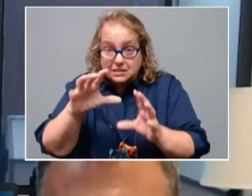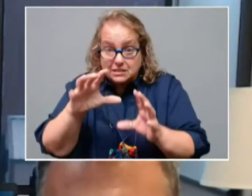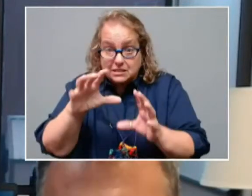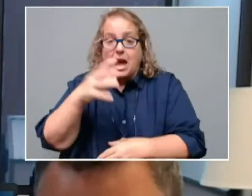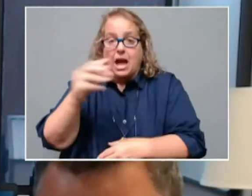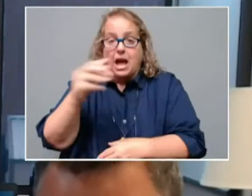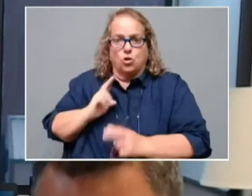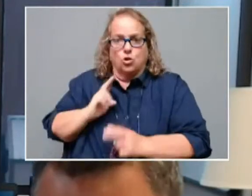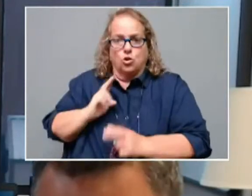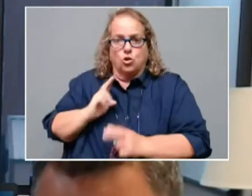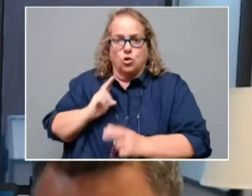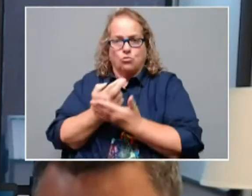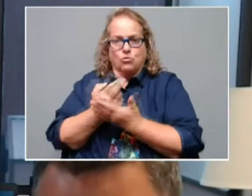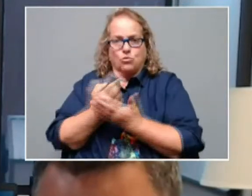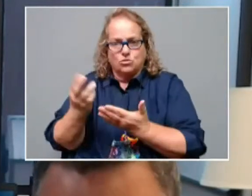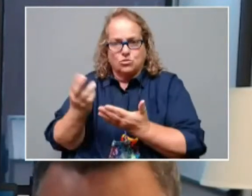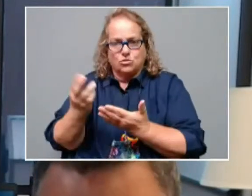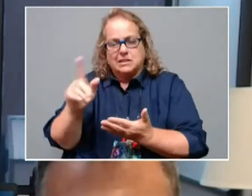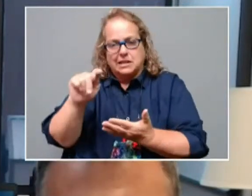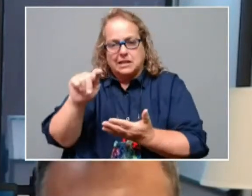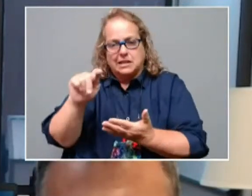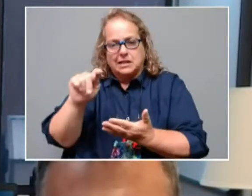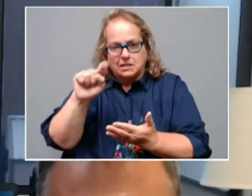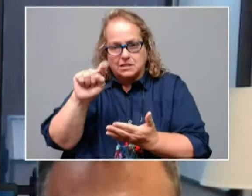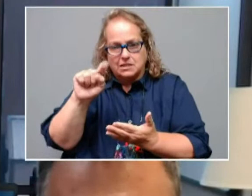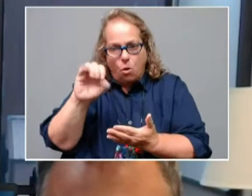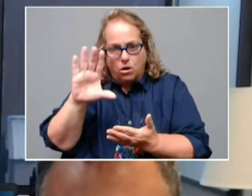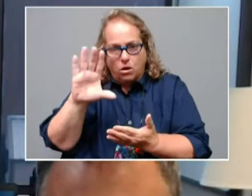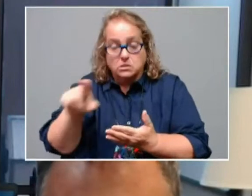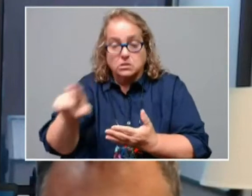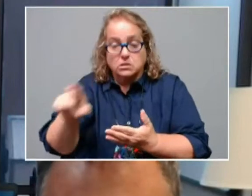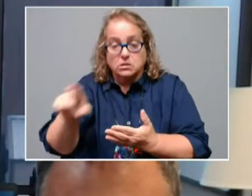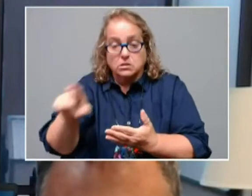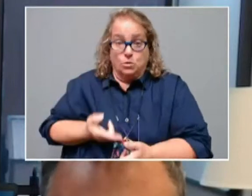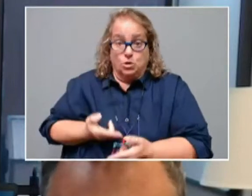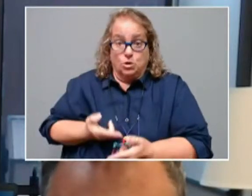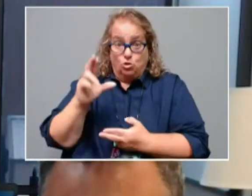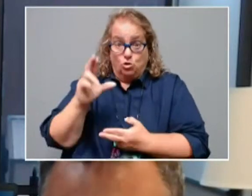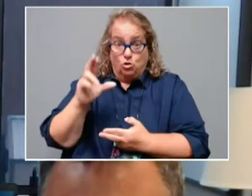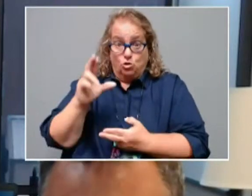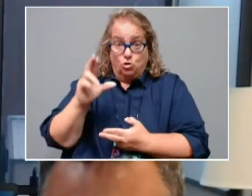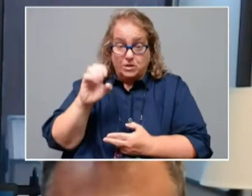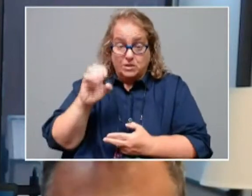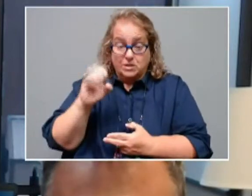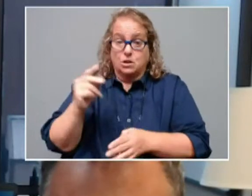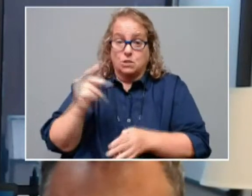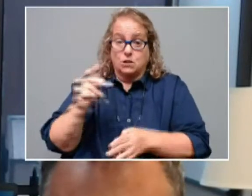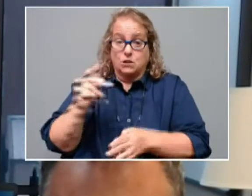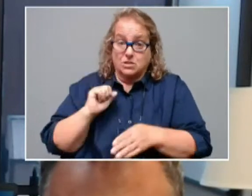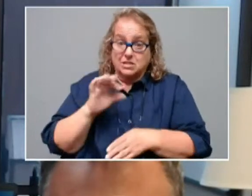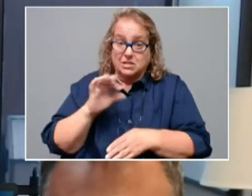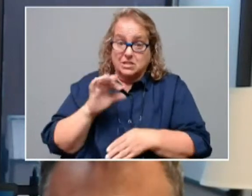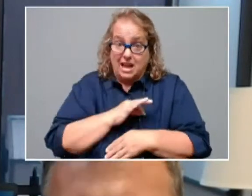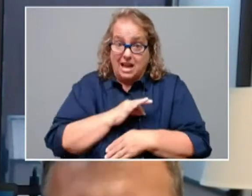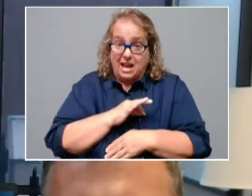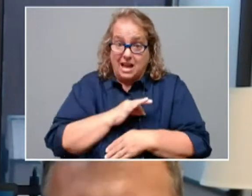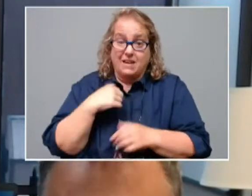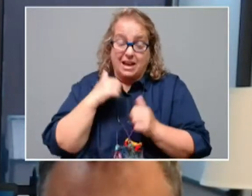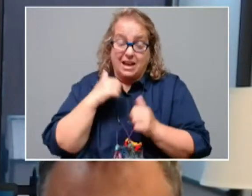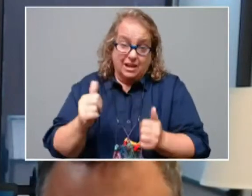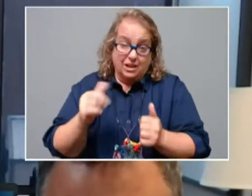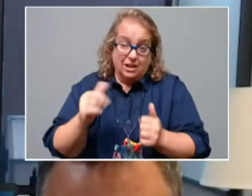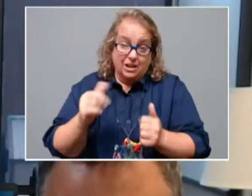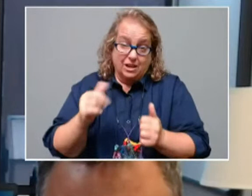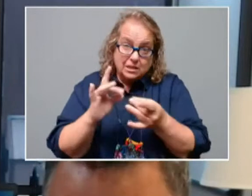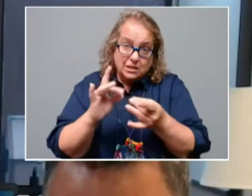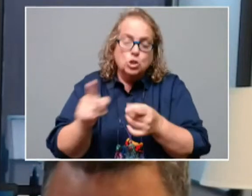/ task force. Human resources, especially professional staff, is, if I could restate that,